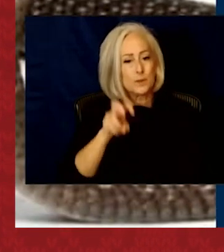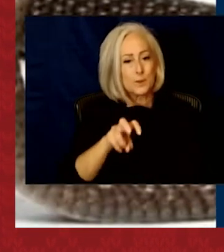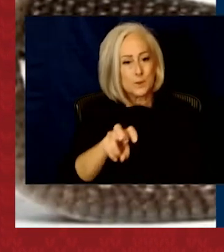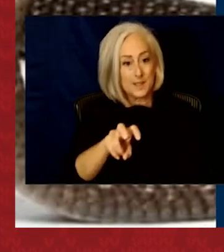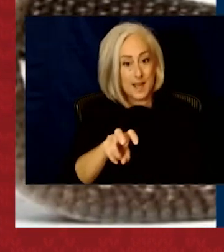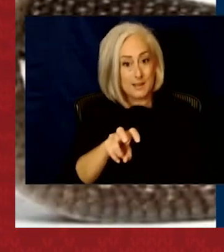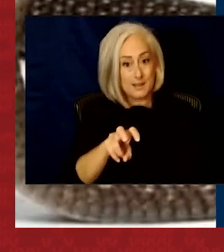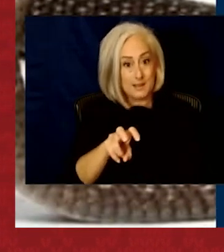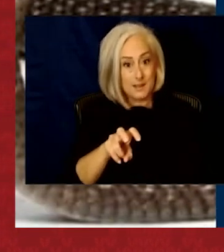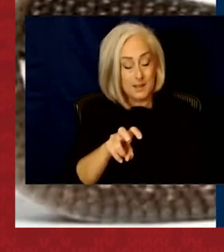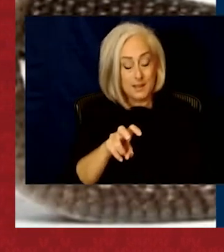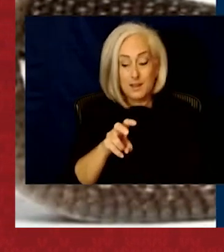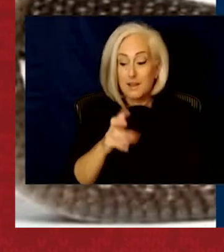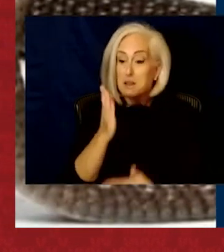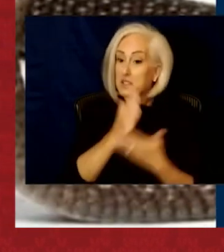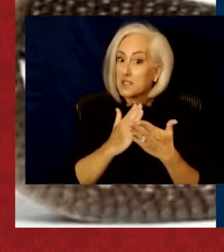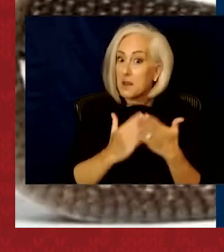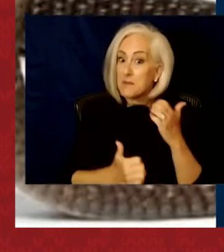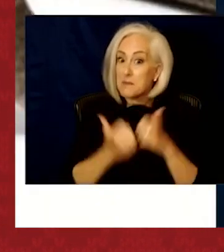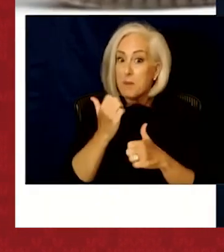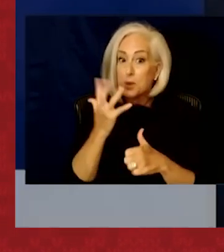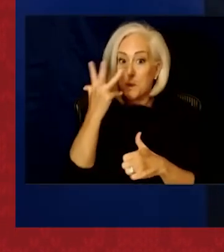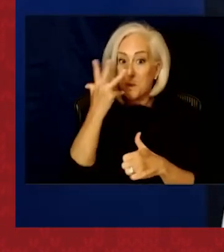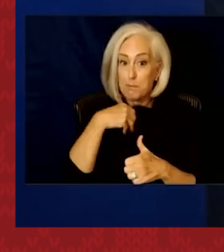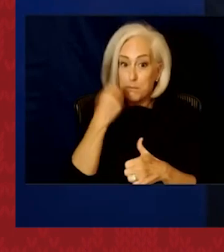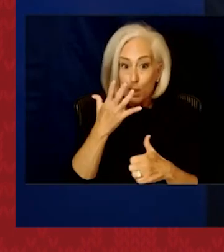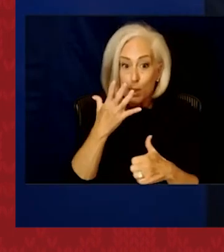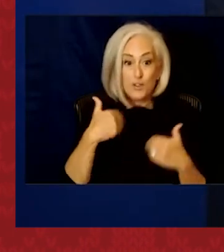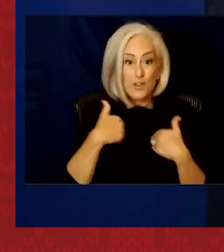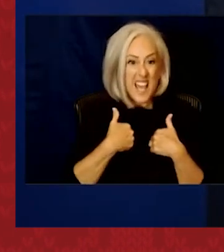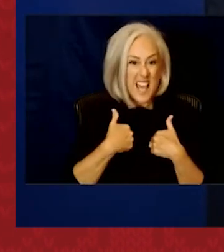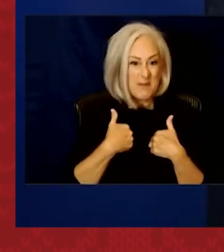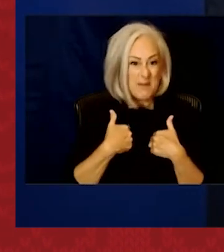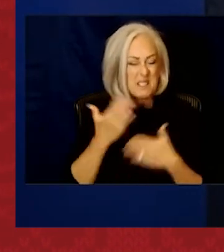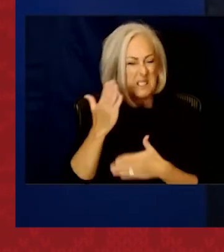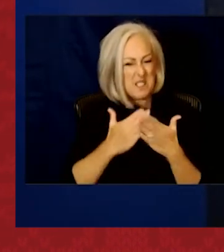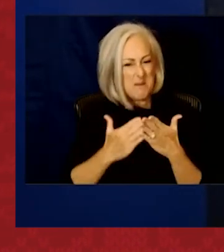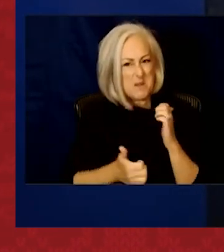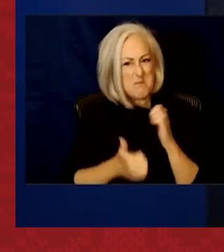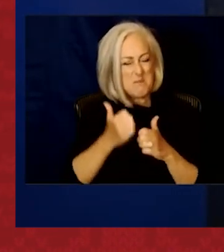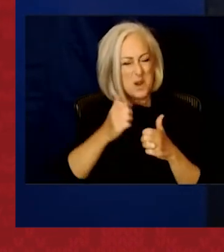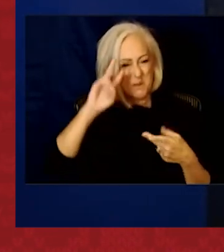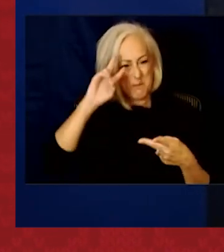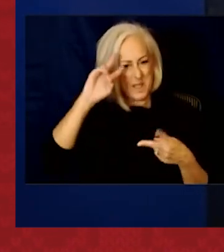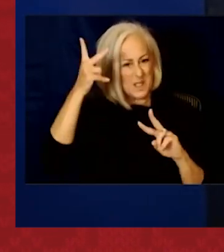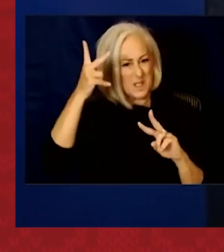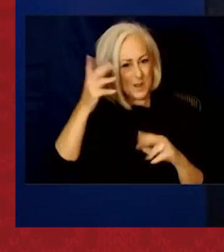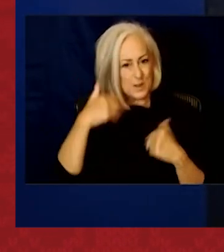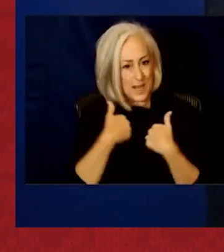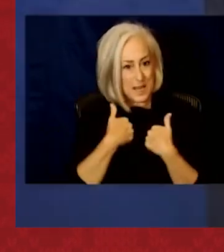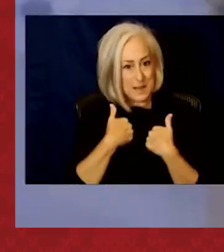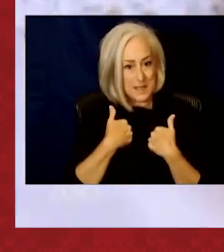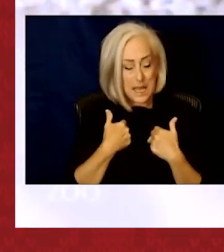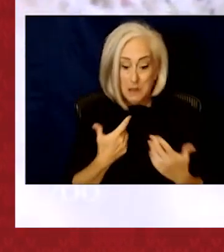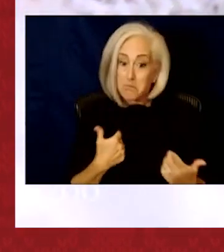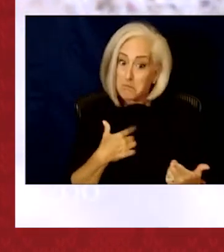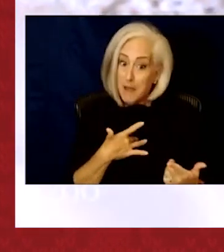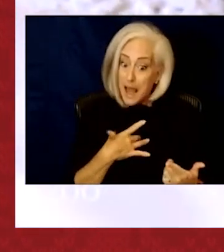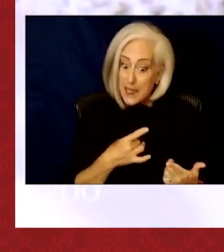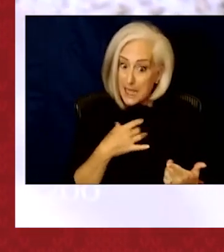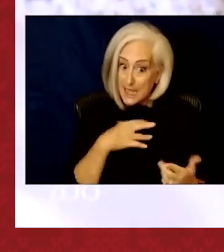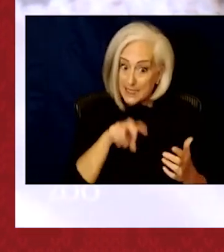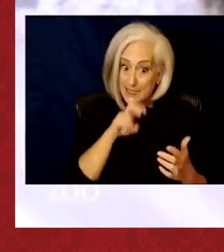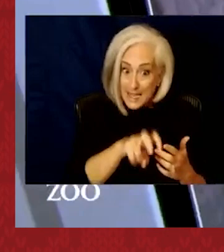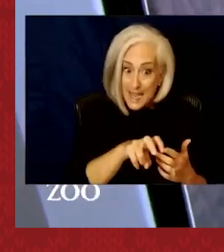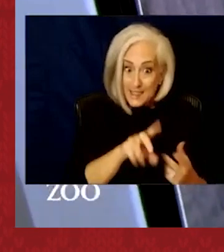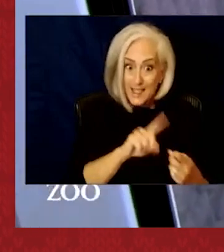most beautiful and misunderstood animals in nature. And I really believe that. I kind of like snakes until they're too close to me. But they are also